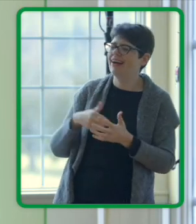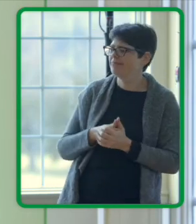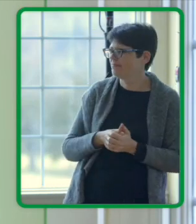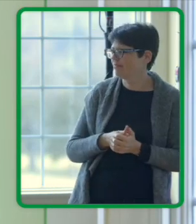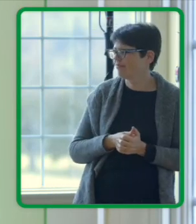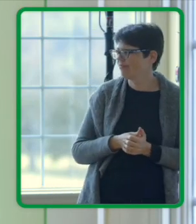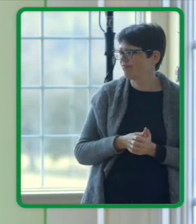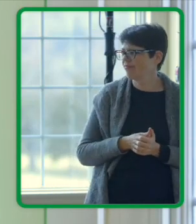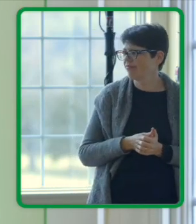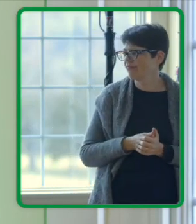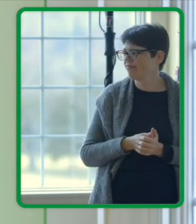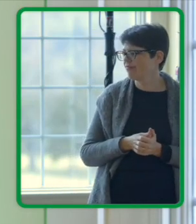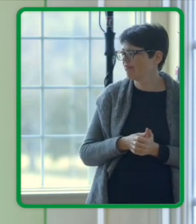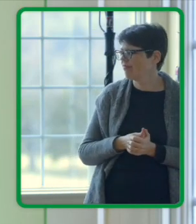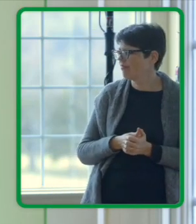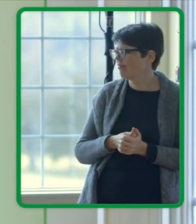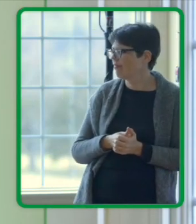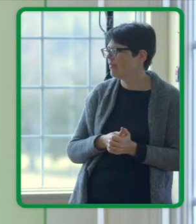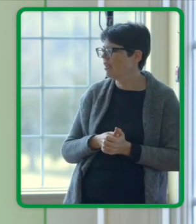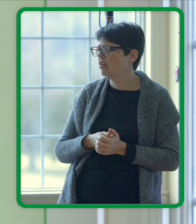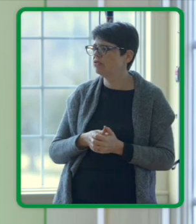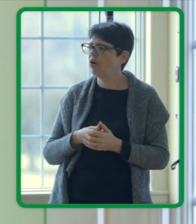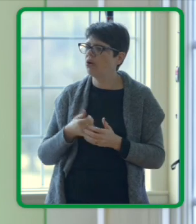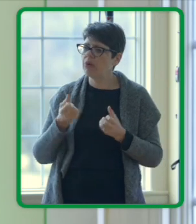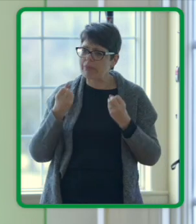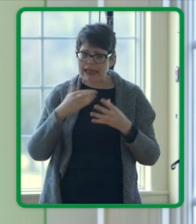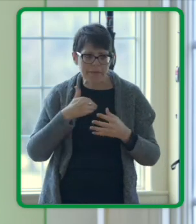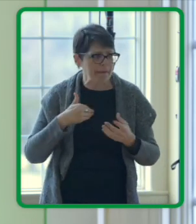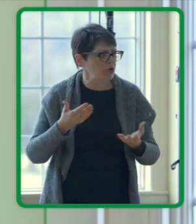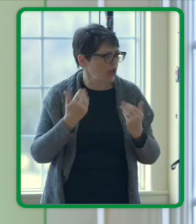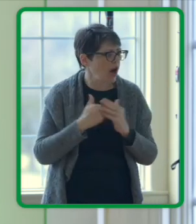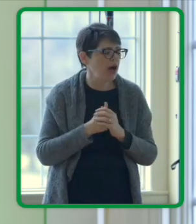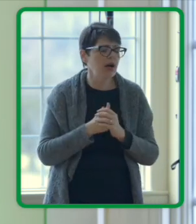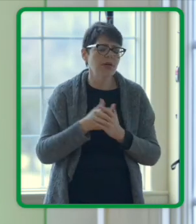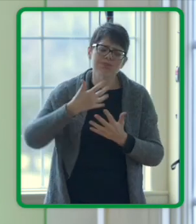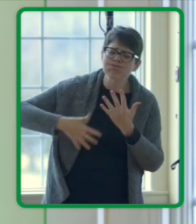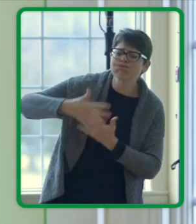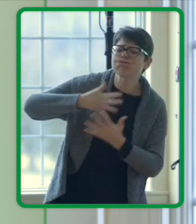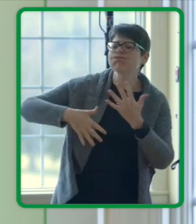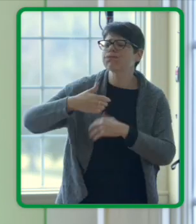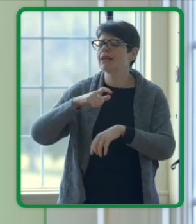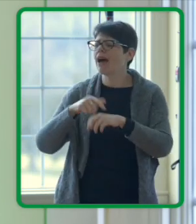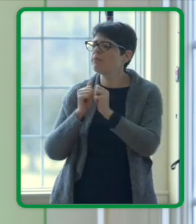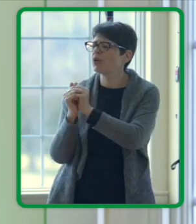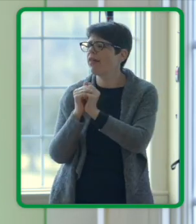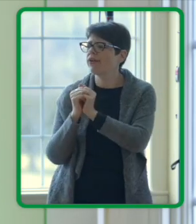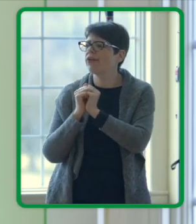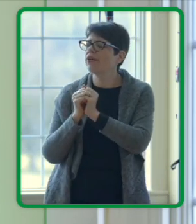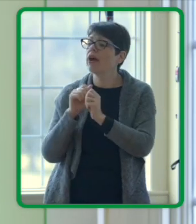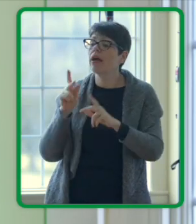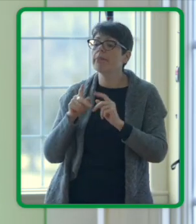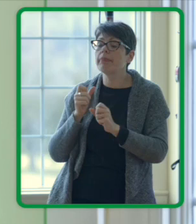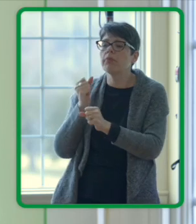And so I think it was well attended, and there was plenty of camaraderie. And I think folks return year after year because they